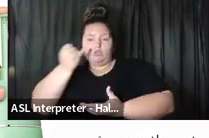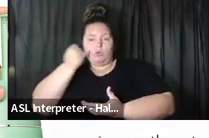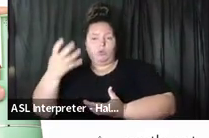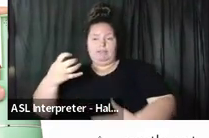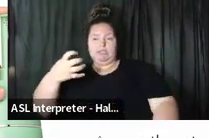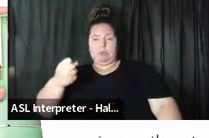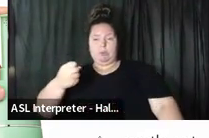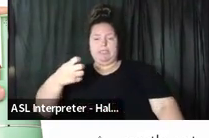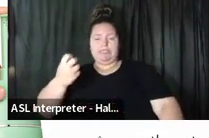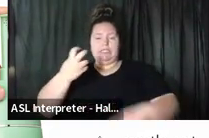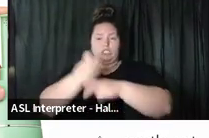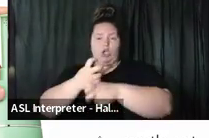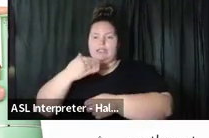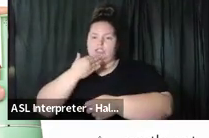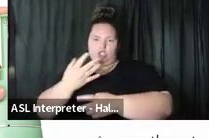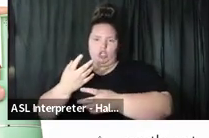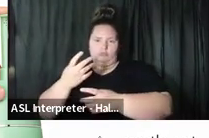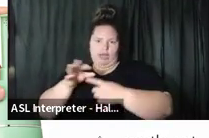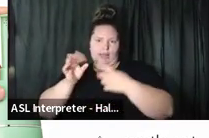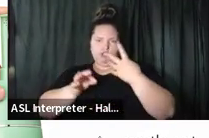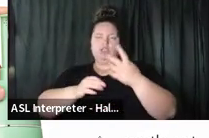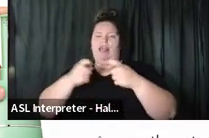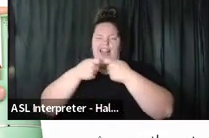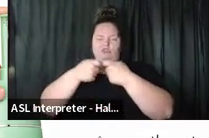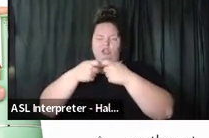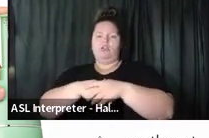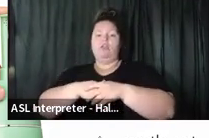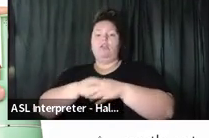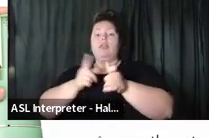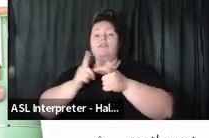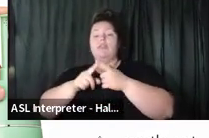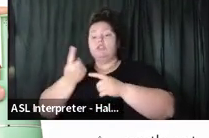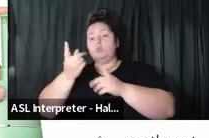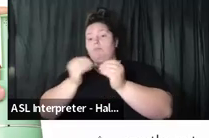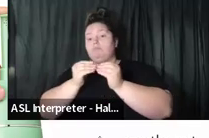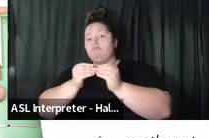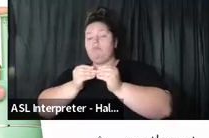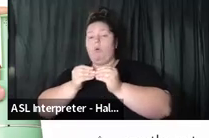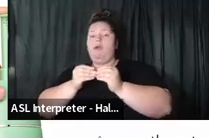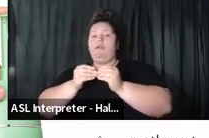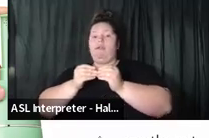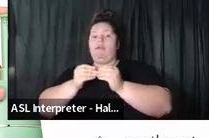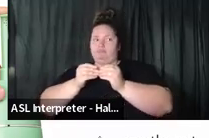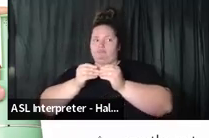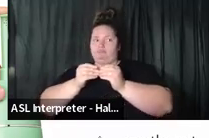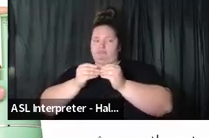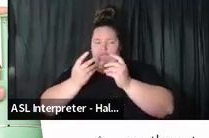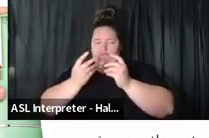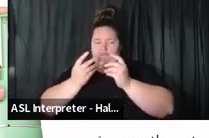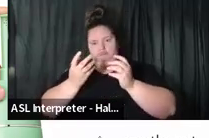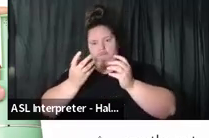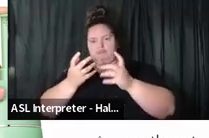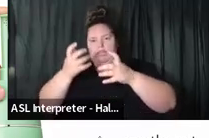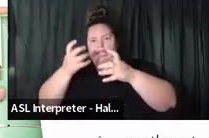good option. And then there's one that's even more compact that you can take camping or wherever, and you can just, most